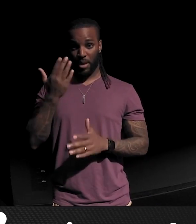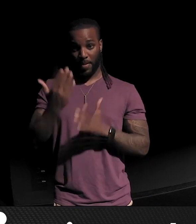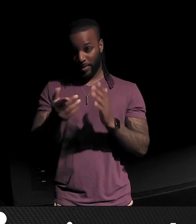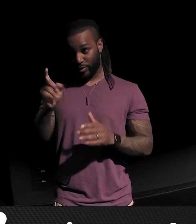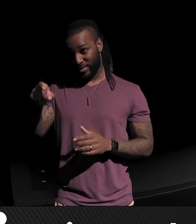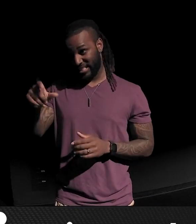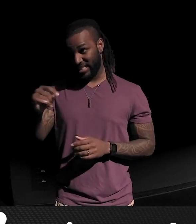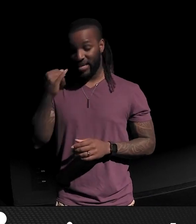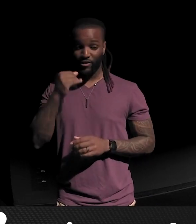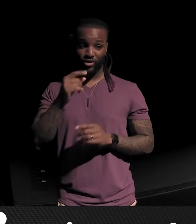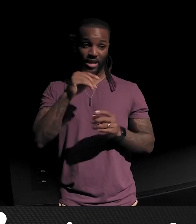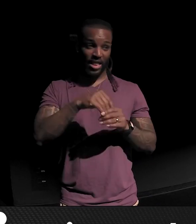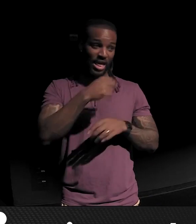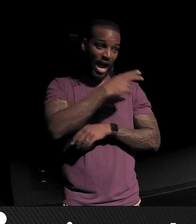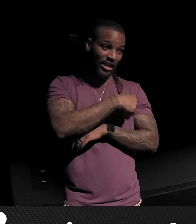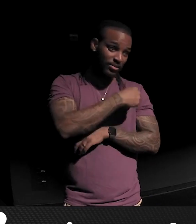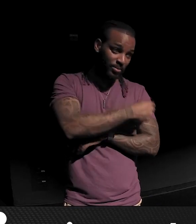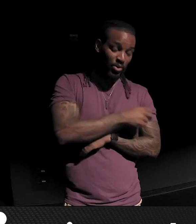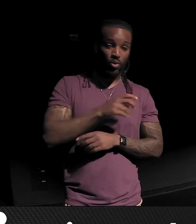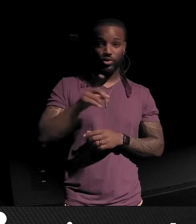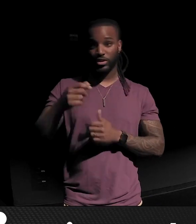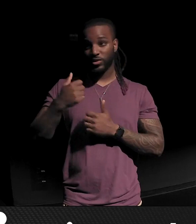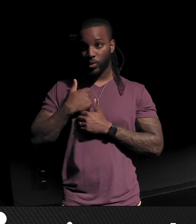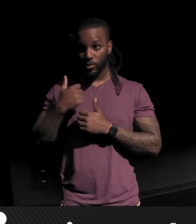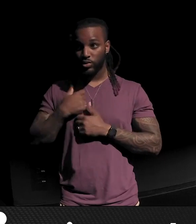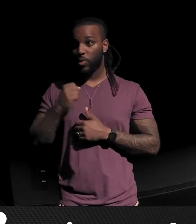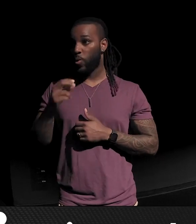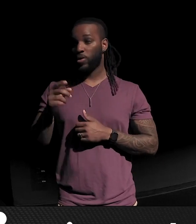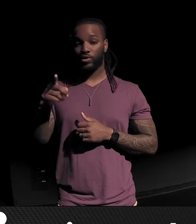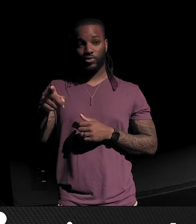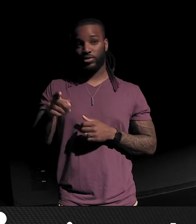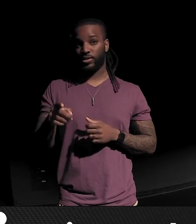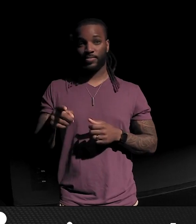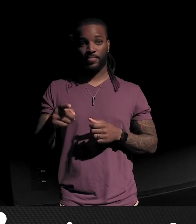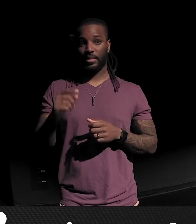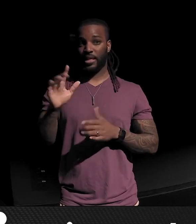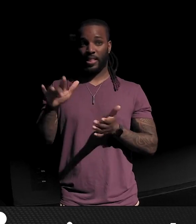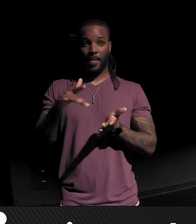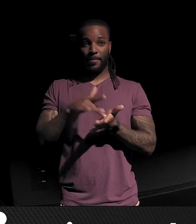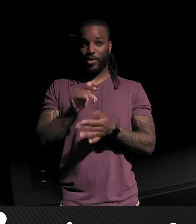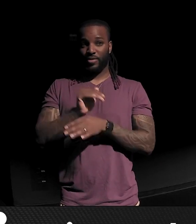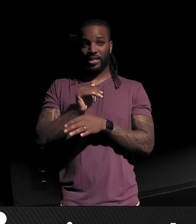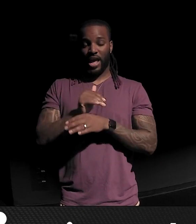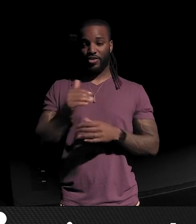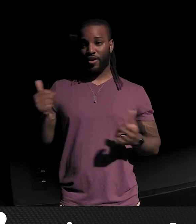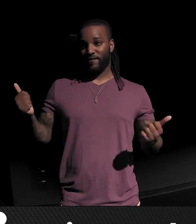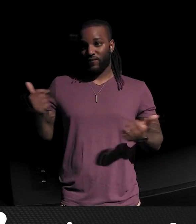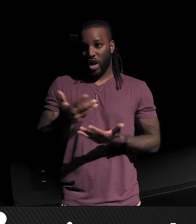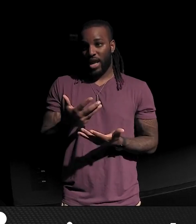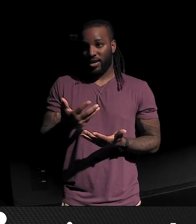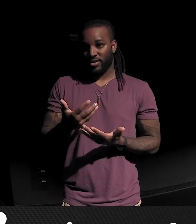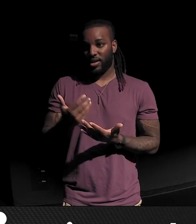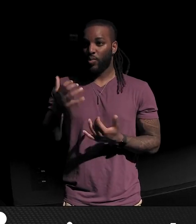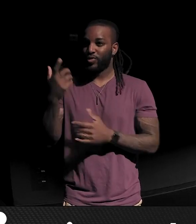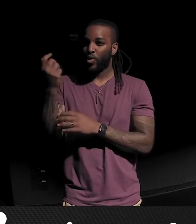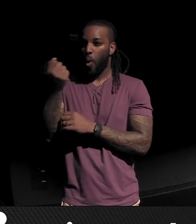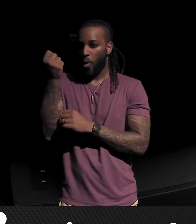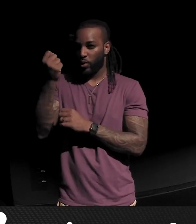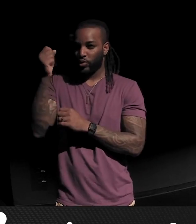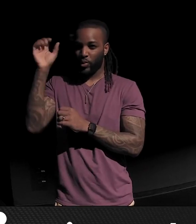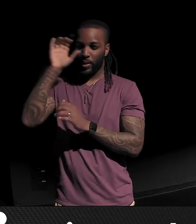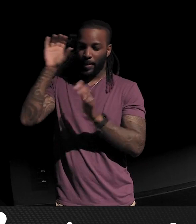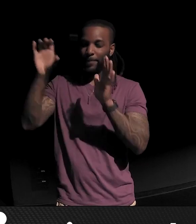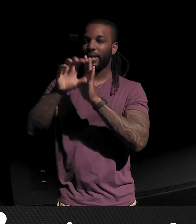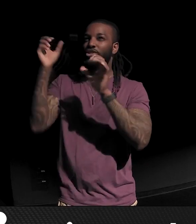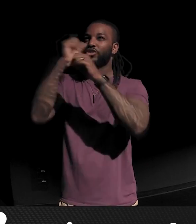in a hospital bed or you're a soldier or you just find yourself in the middle of the night afraid, I want you to hold on to the picture as